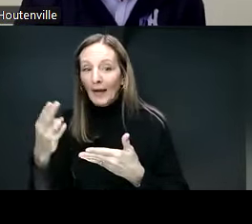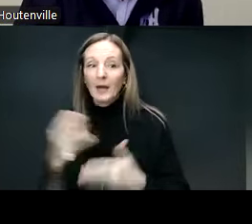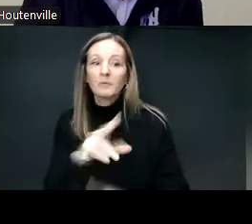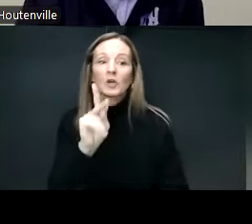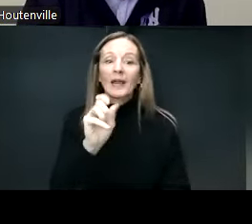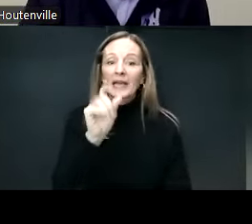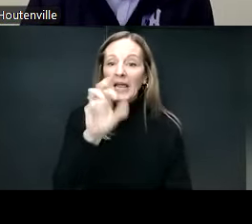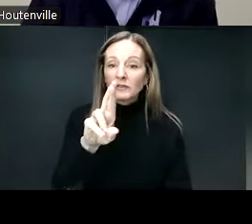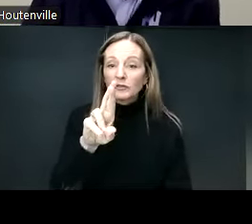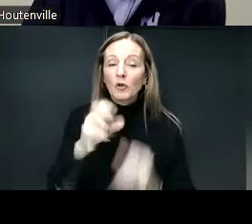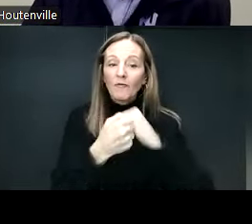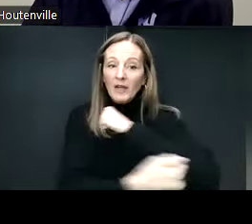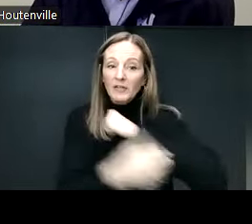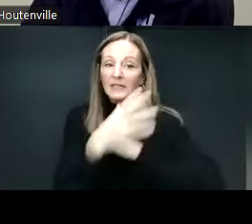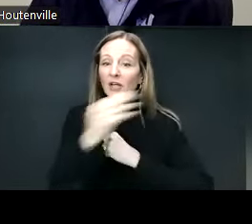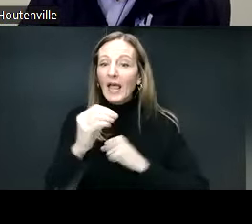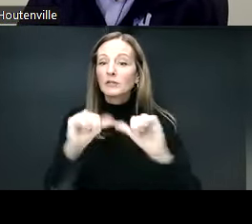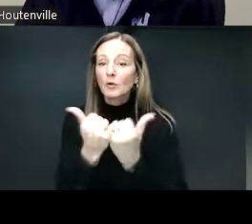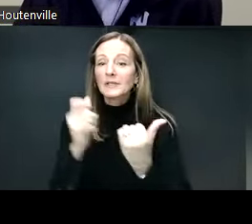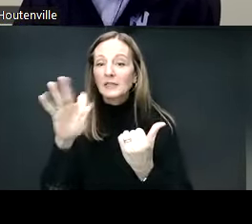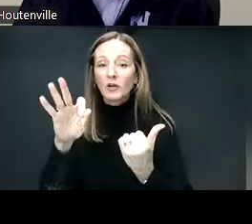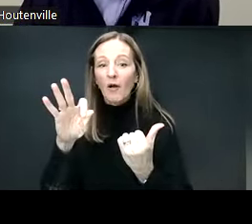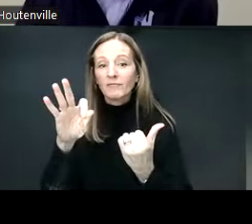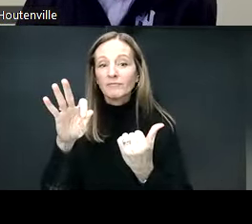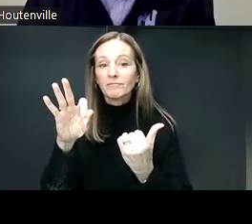the Association of